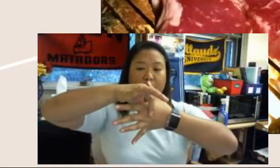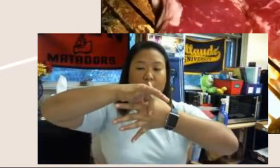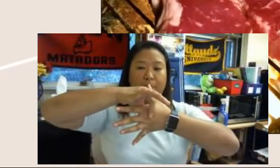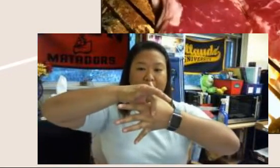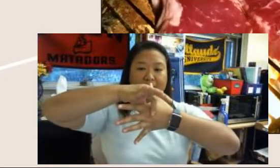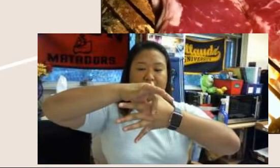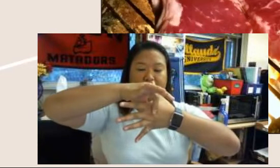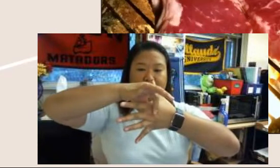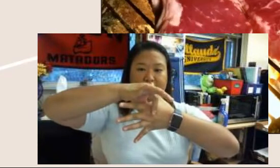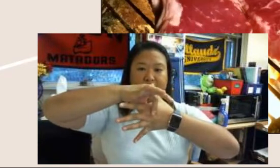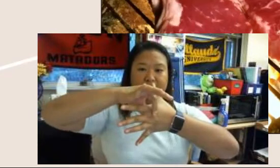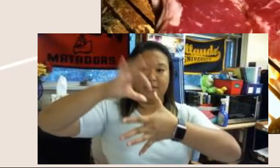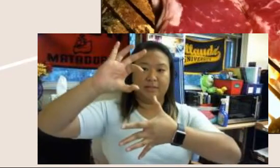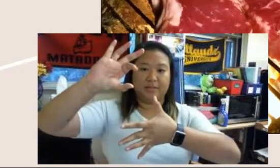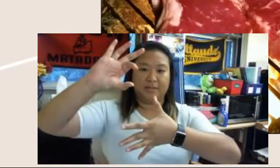Beef or meat,